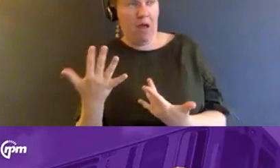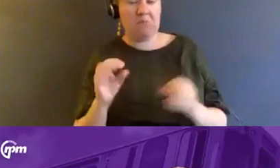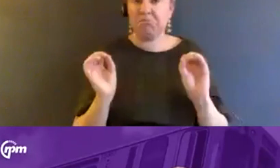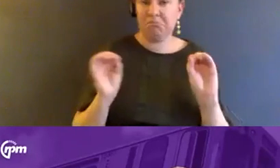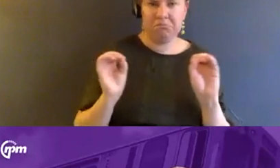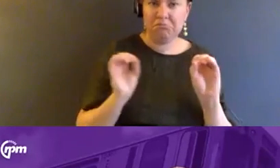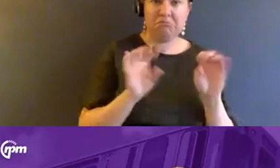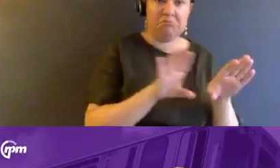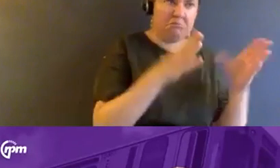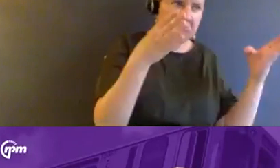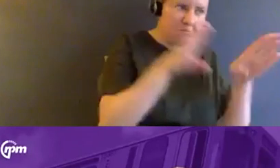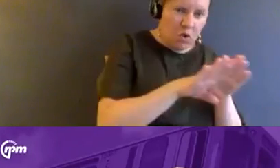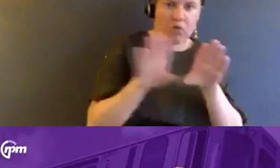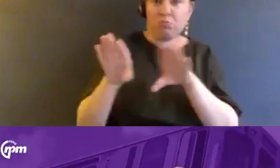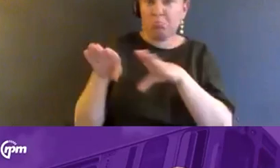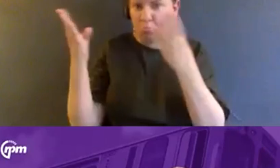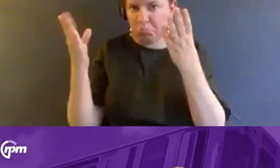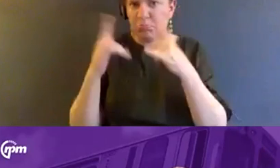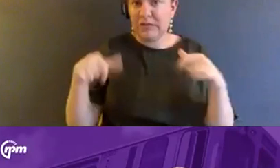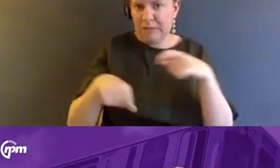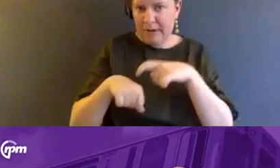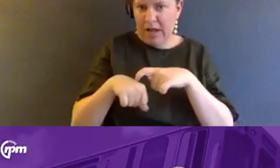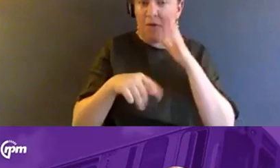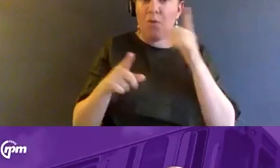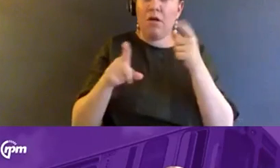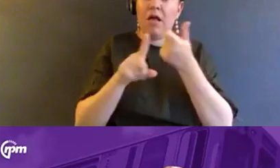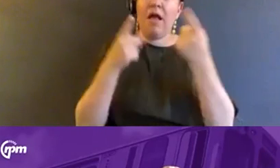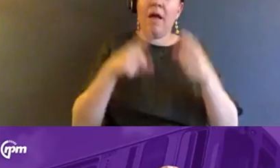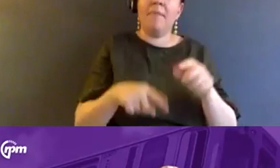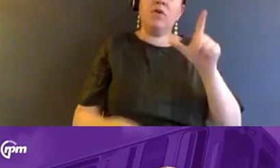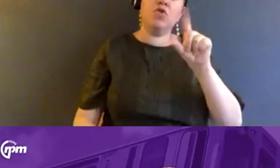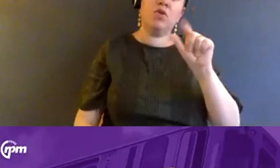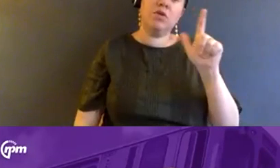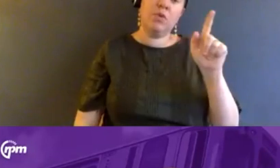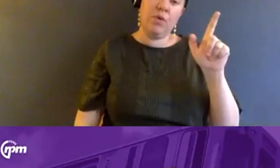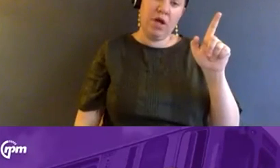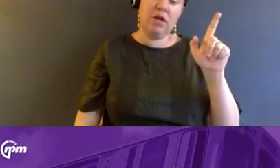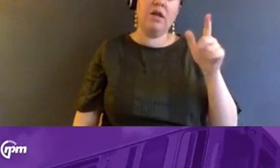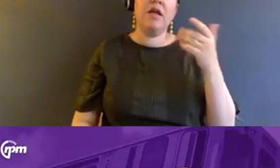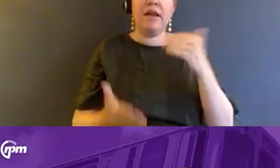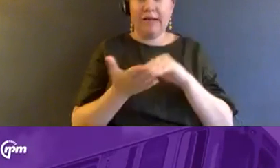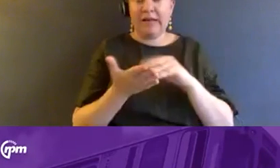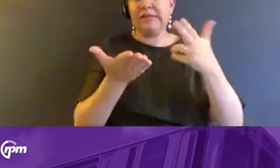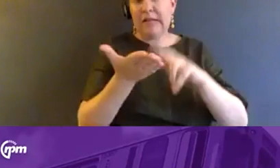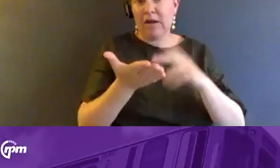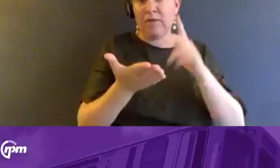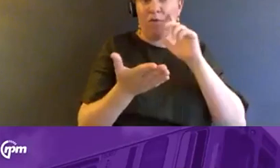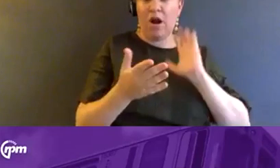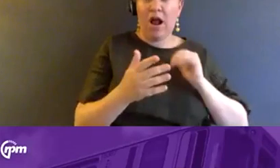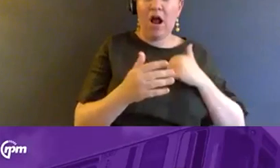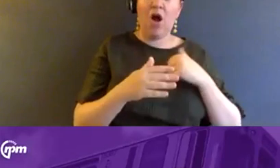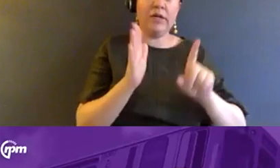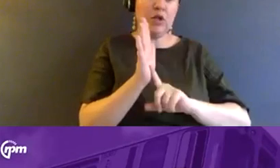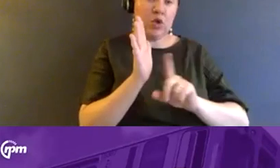open. That's going to occur in 2021. Again, as Tammy said, please sign up for our alerts. You will continue to